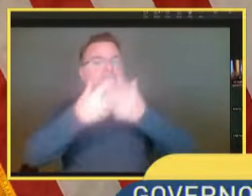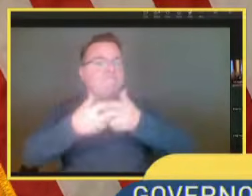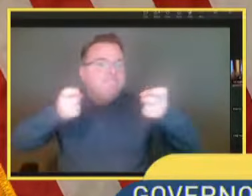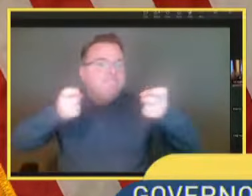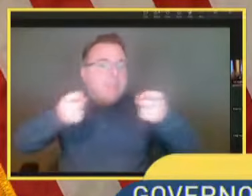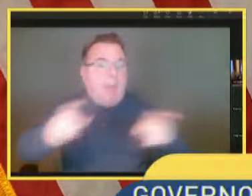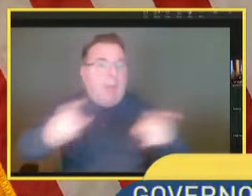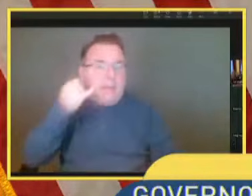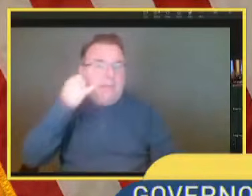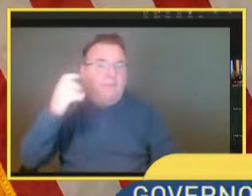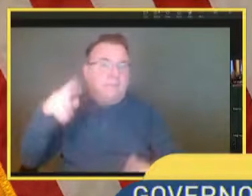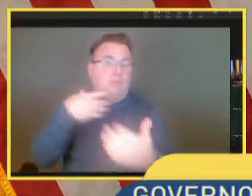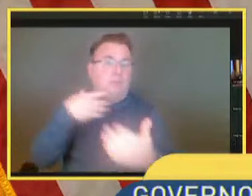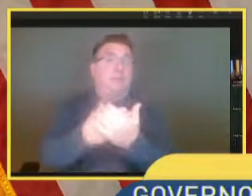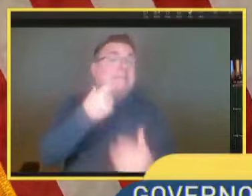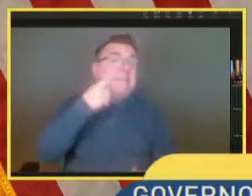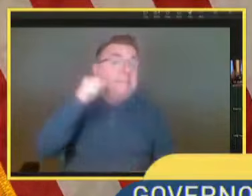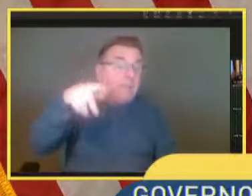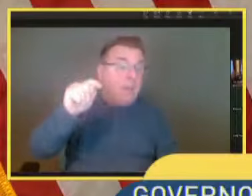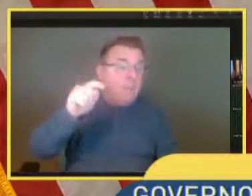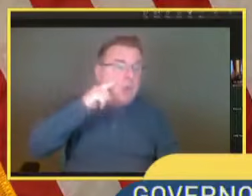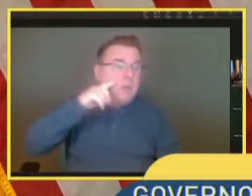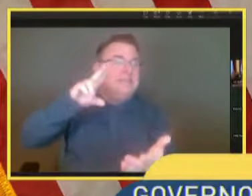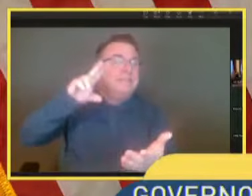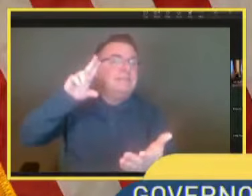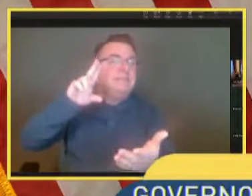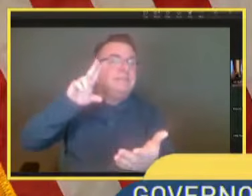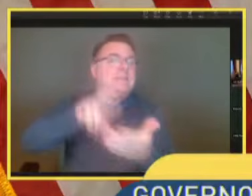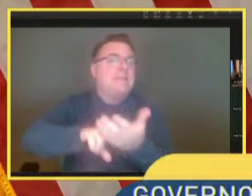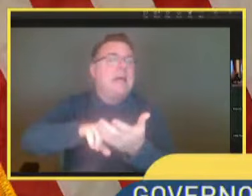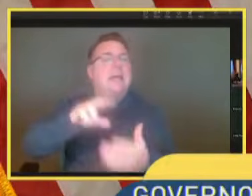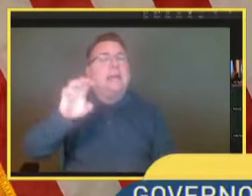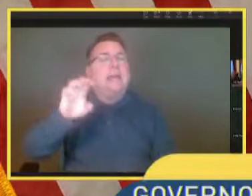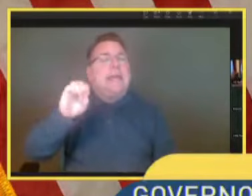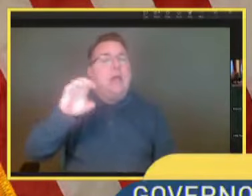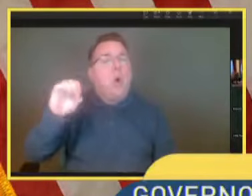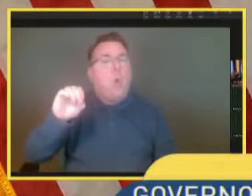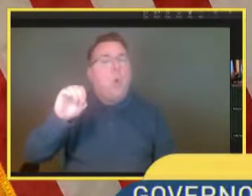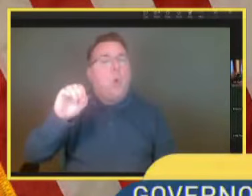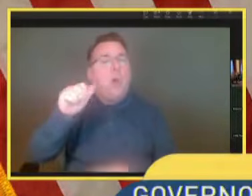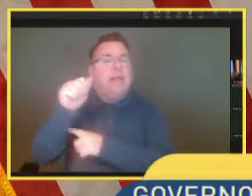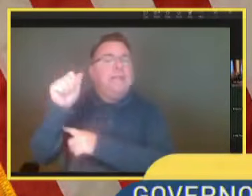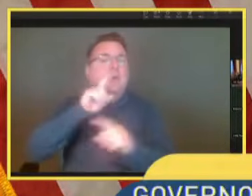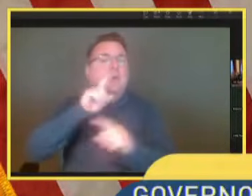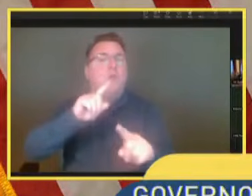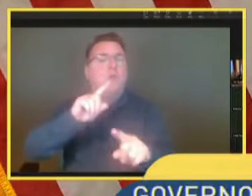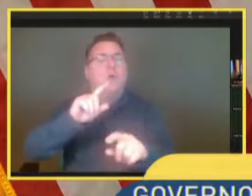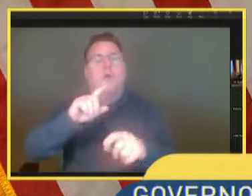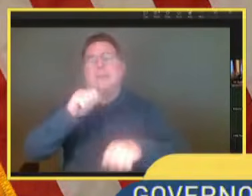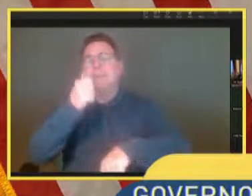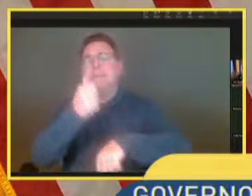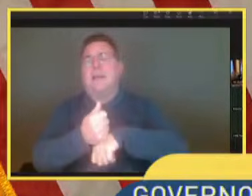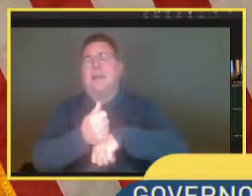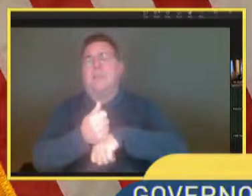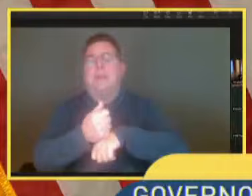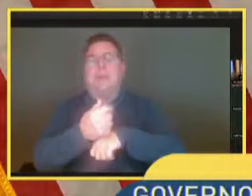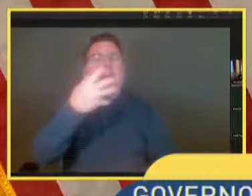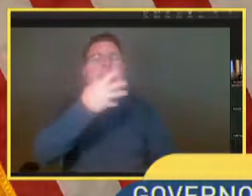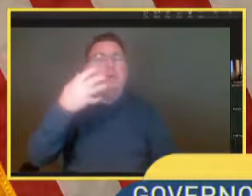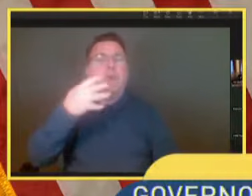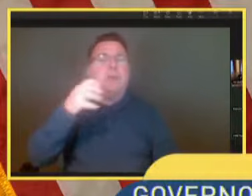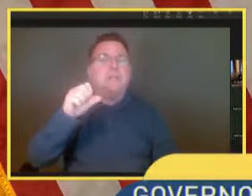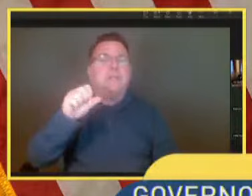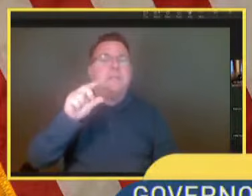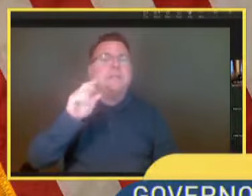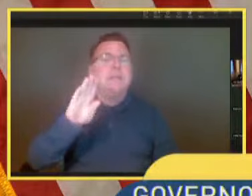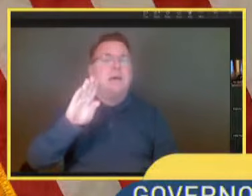know, in September, I signed an executive order creating our immigration sub-cabinet, which helps state agencies coordinate on issues related